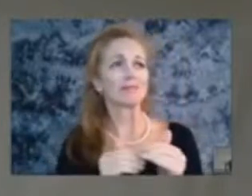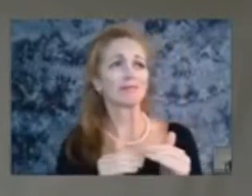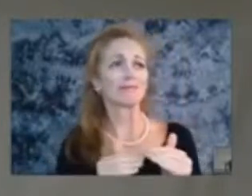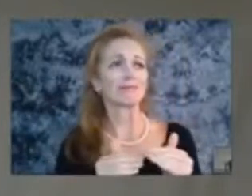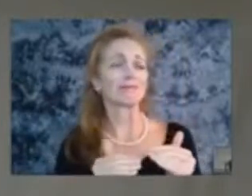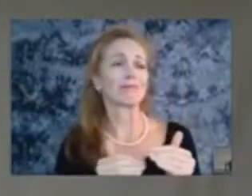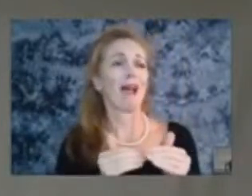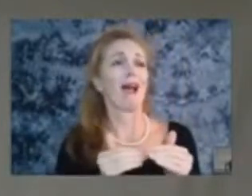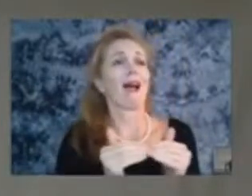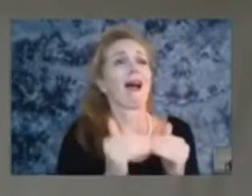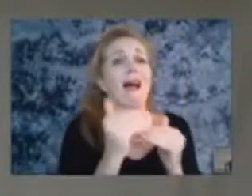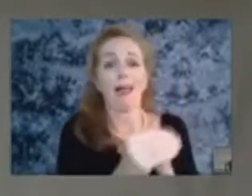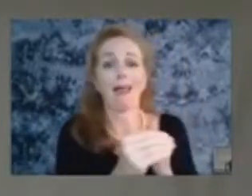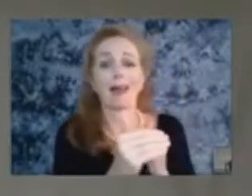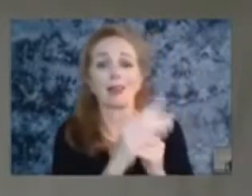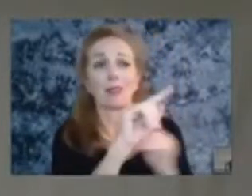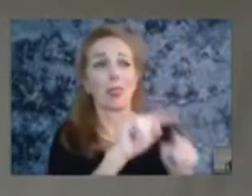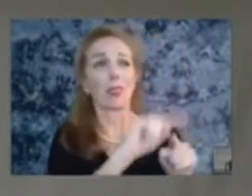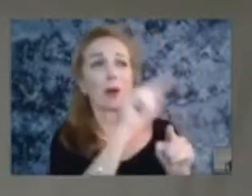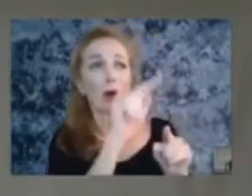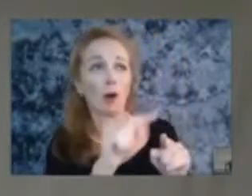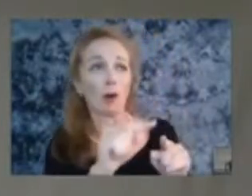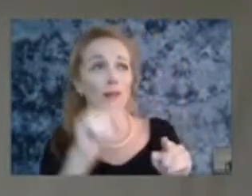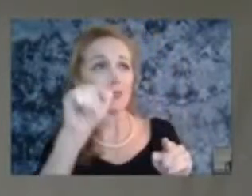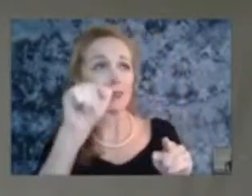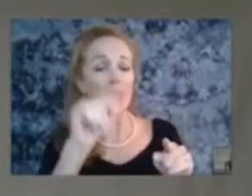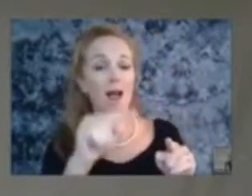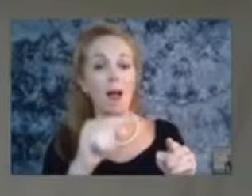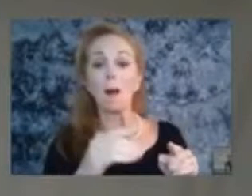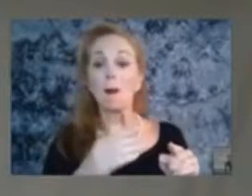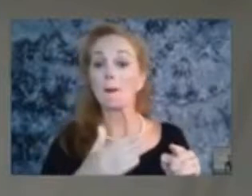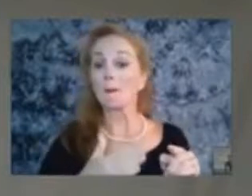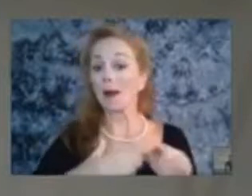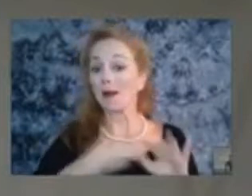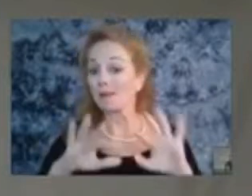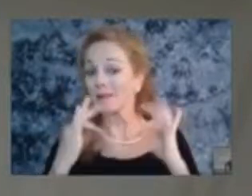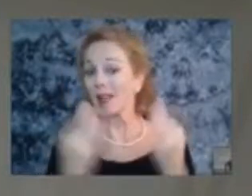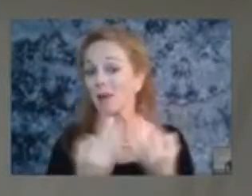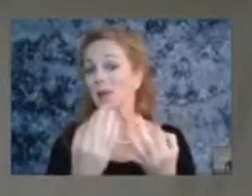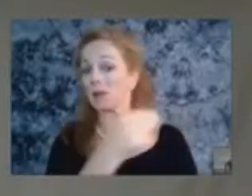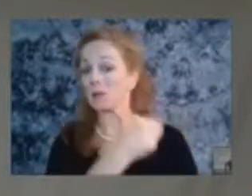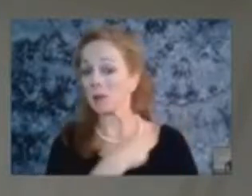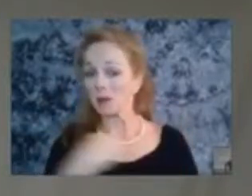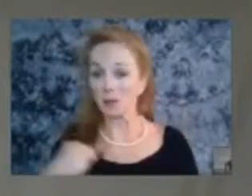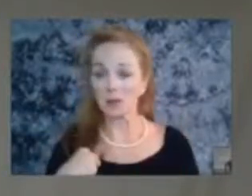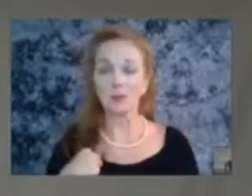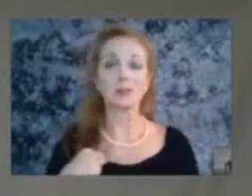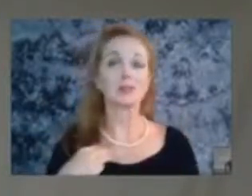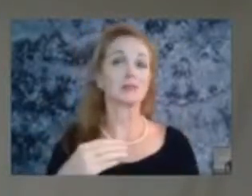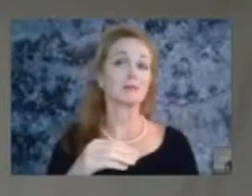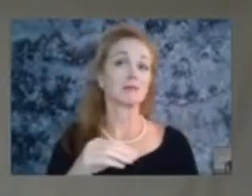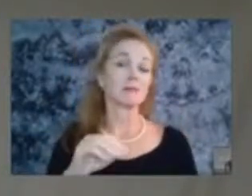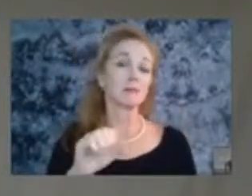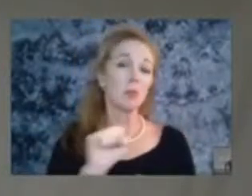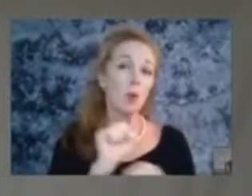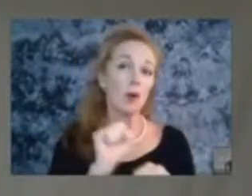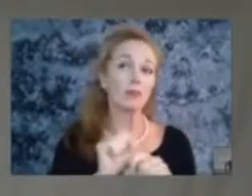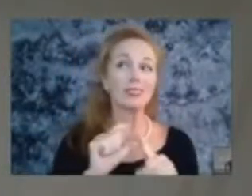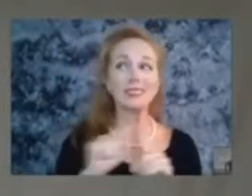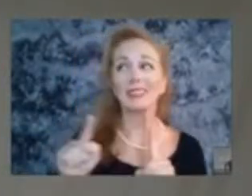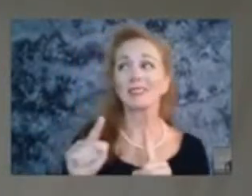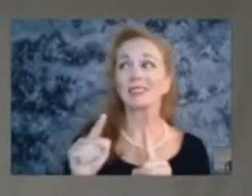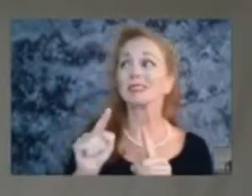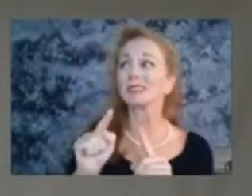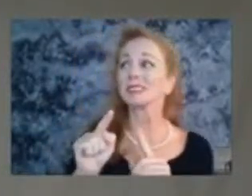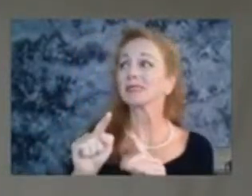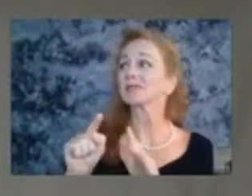have family members that are faculty in other districts, and I've asked across the state, are you all talking about this?